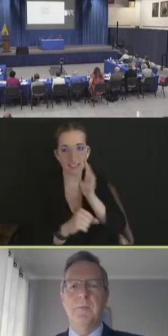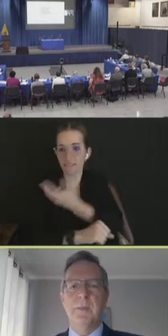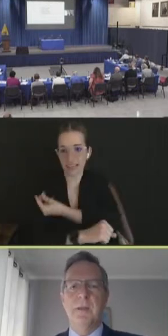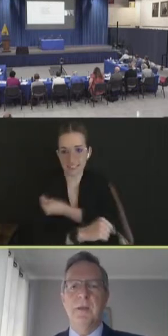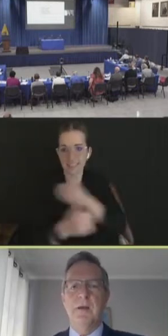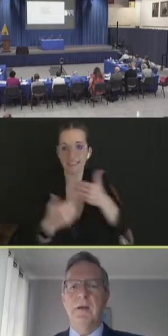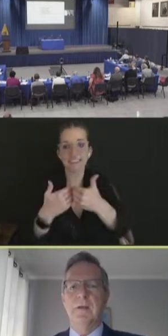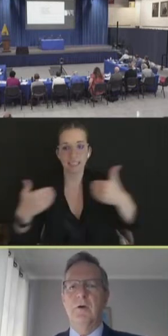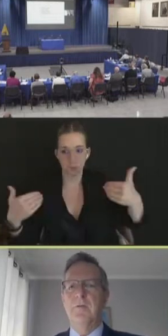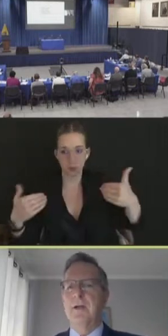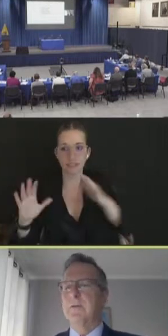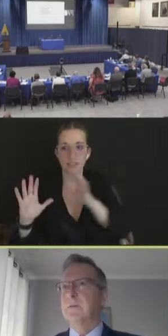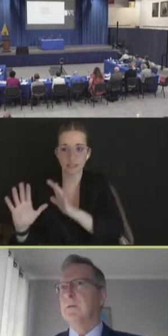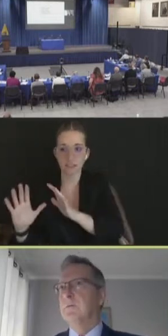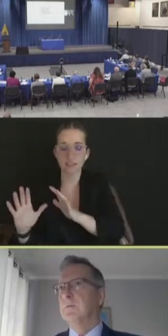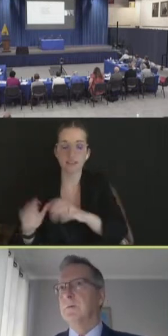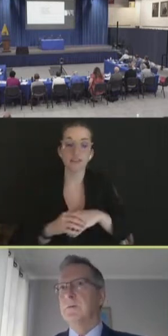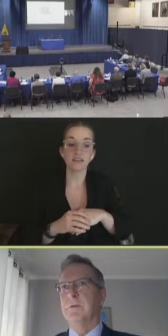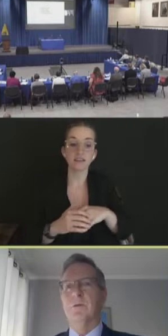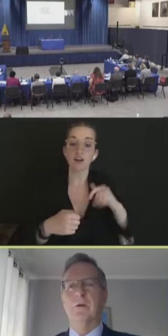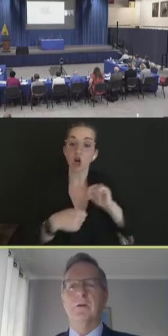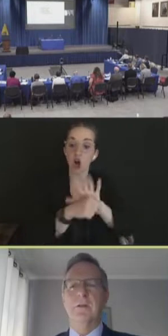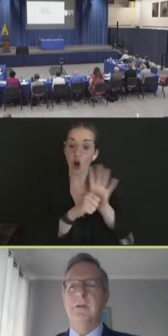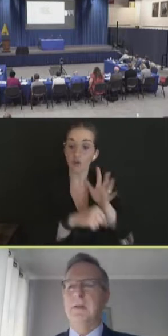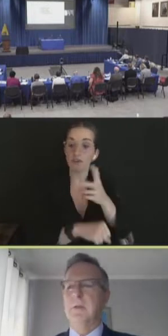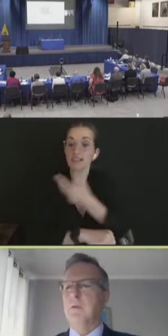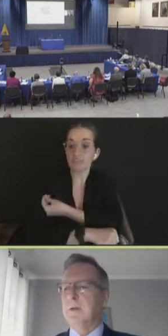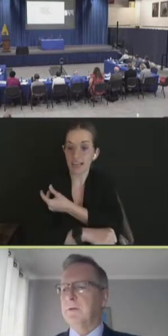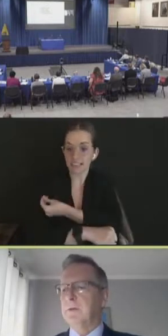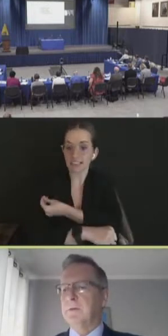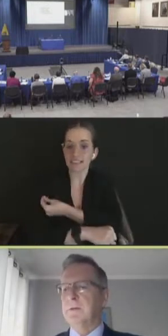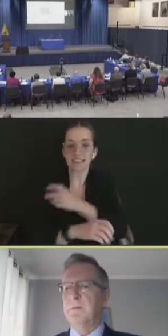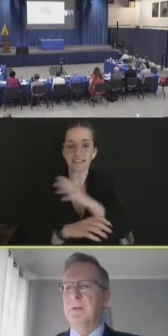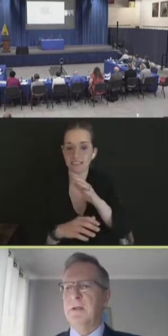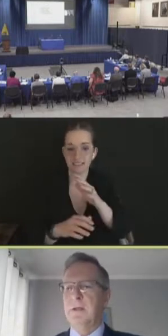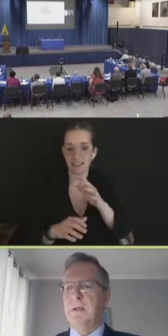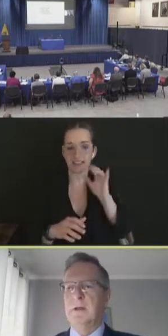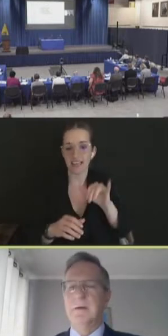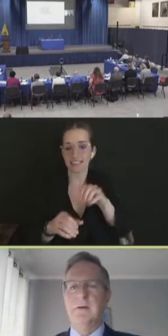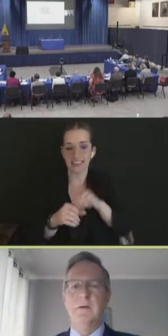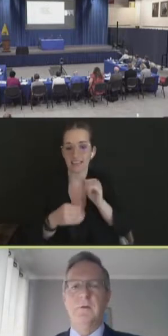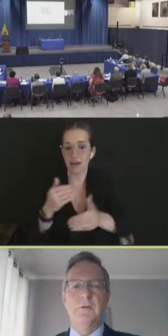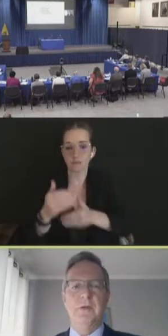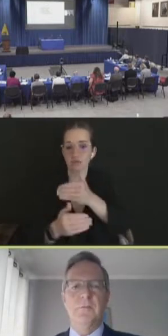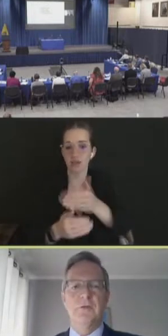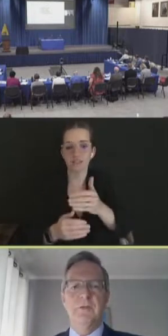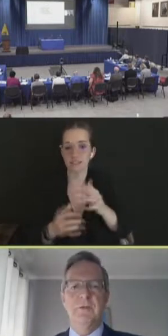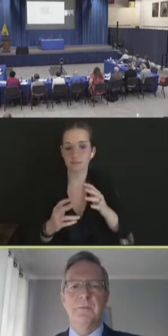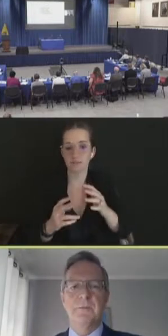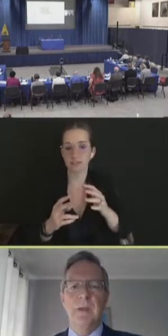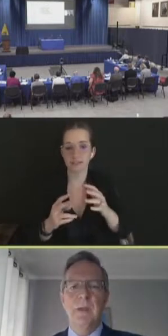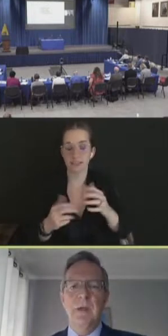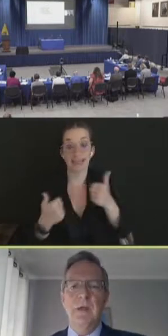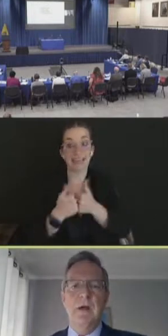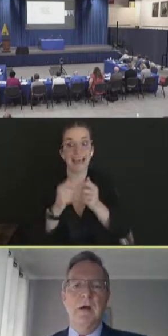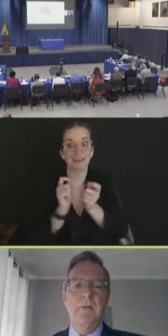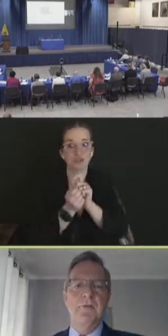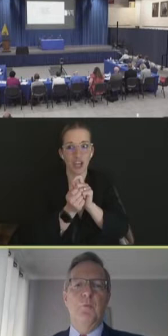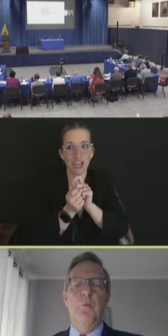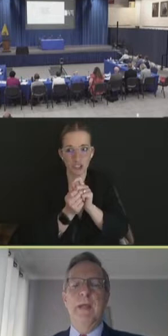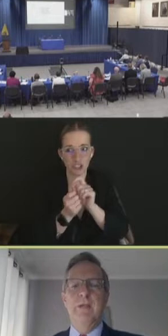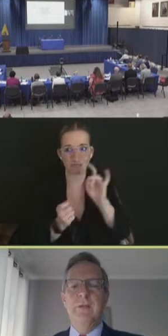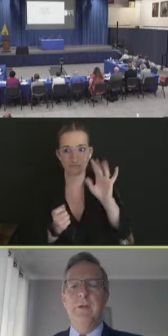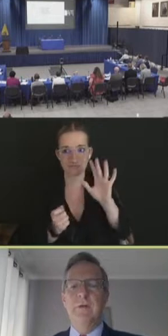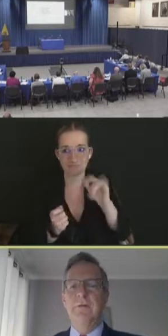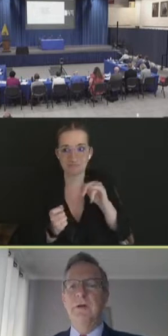moment. COVID vaccine, of course, historically in that process has been a real game changer. There